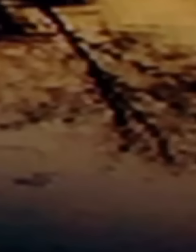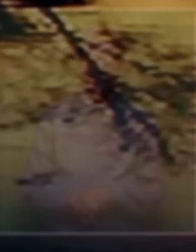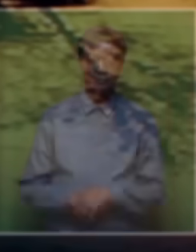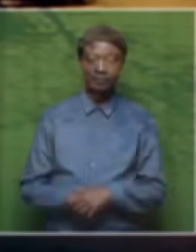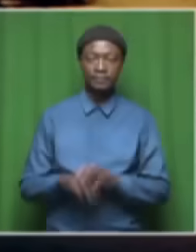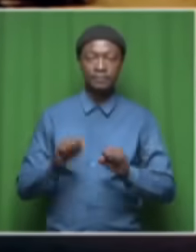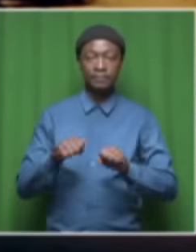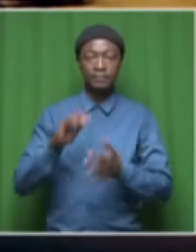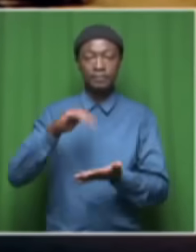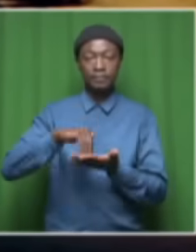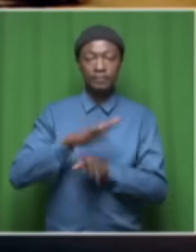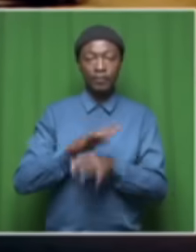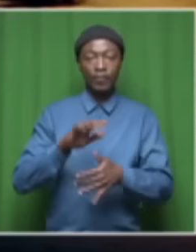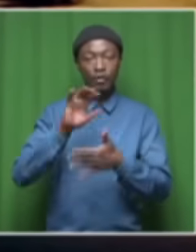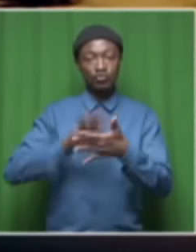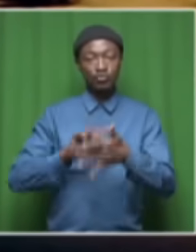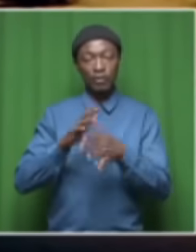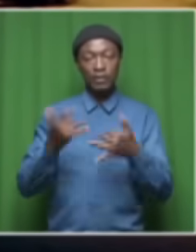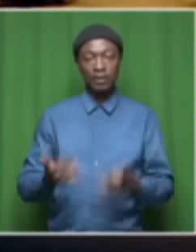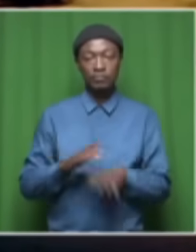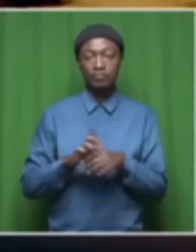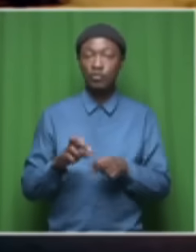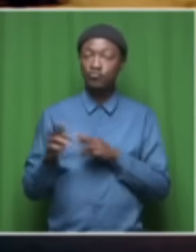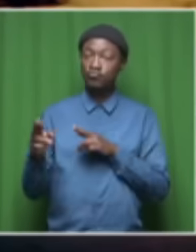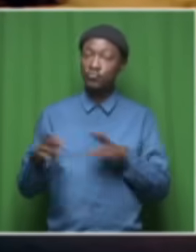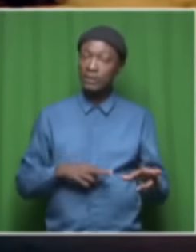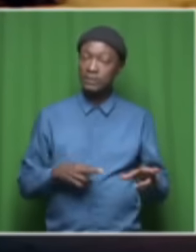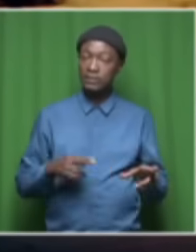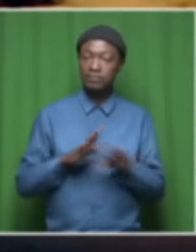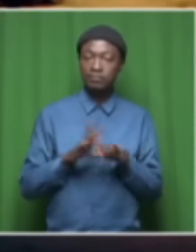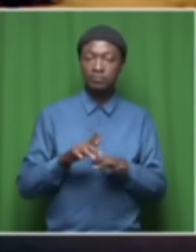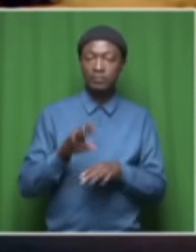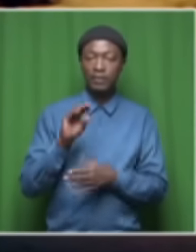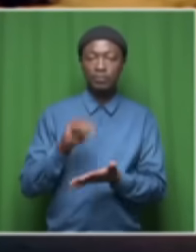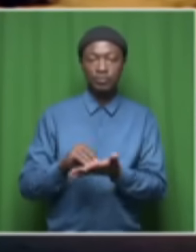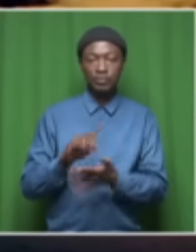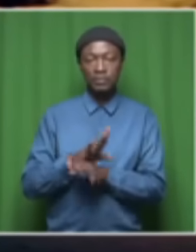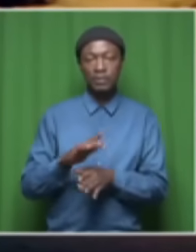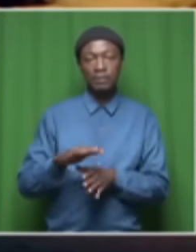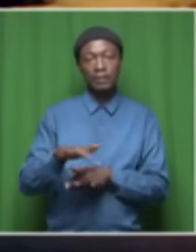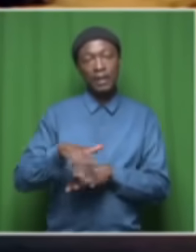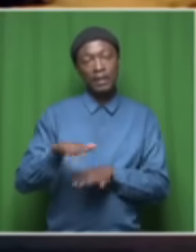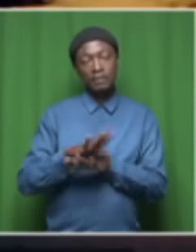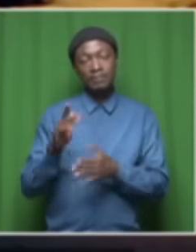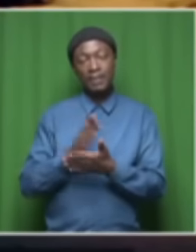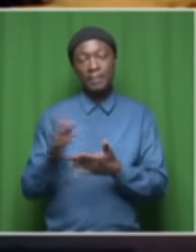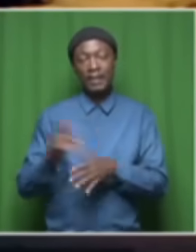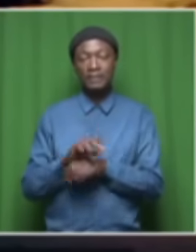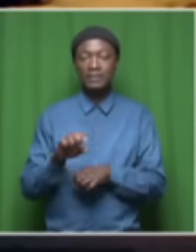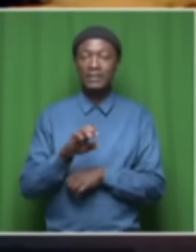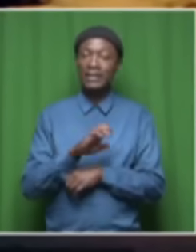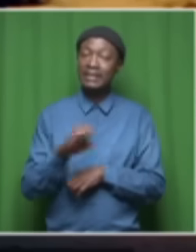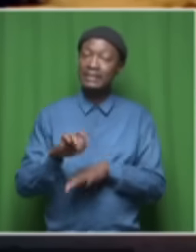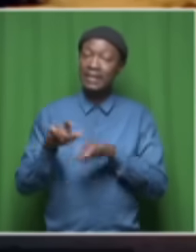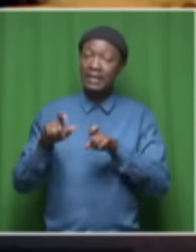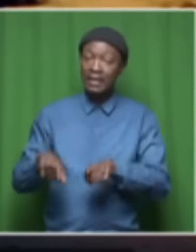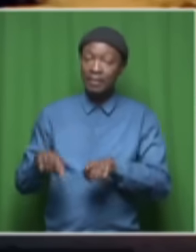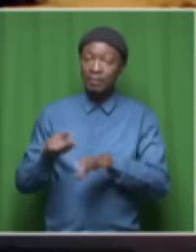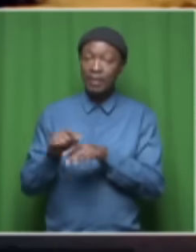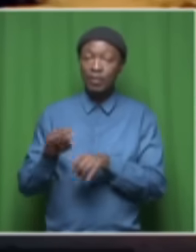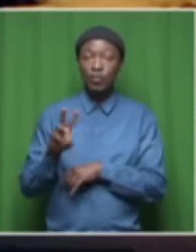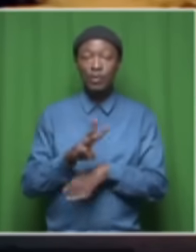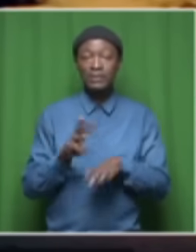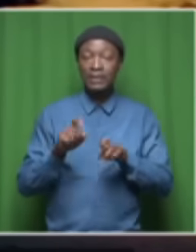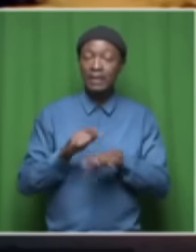Right, let's get into the story now. State of readiness has been put in place after some parts of the Eastern Cape and the Western Cape have